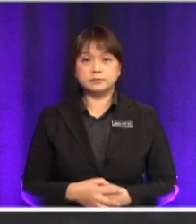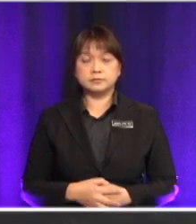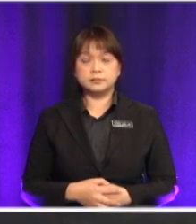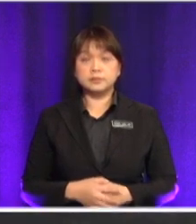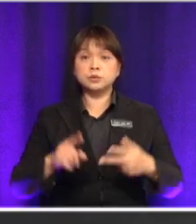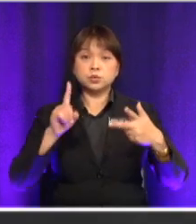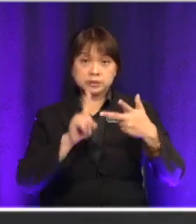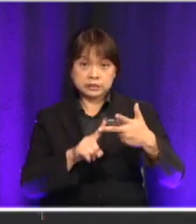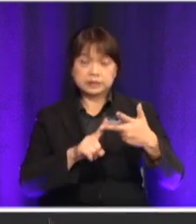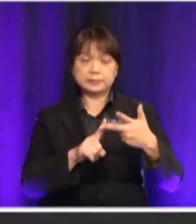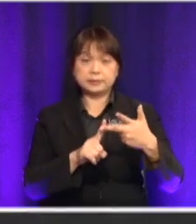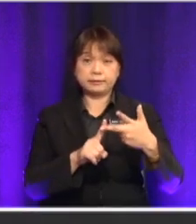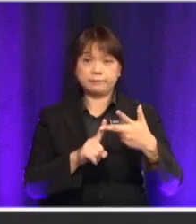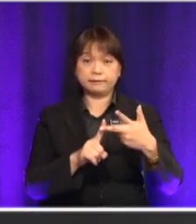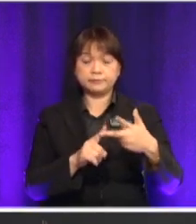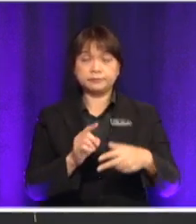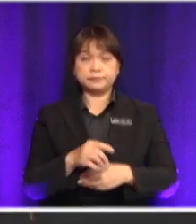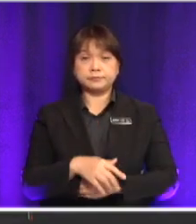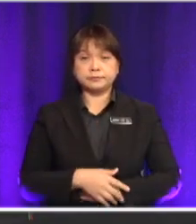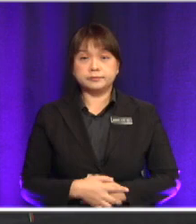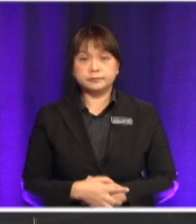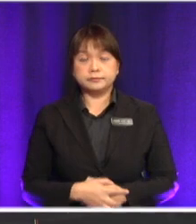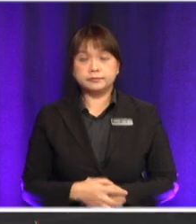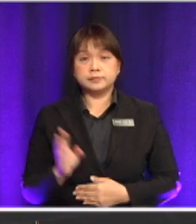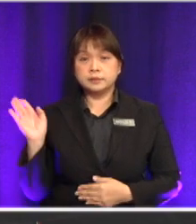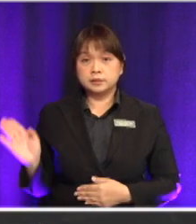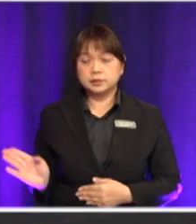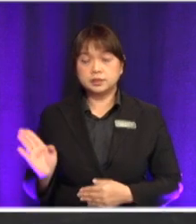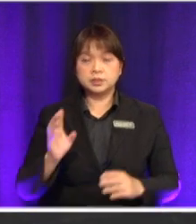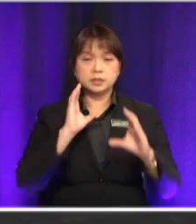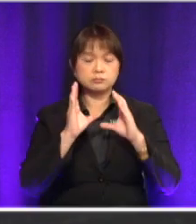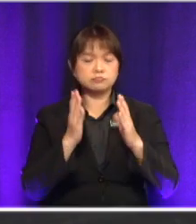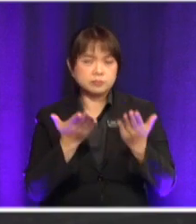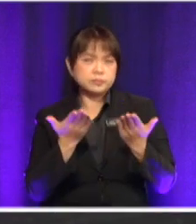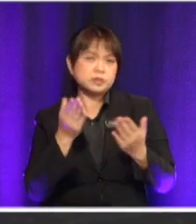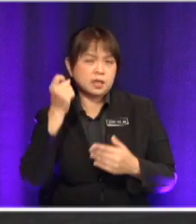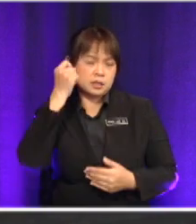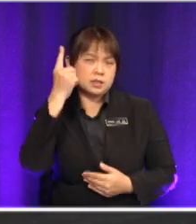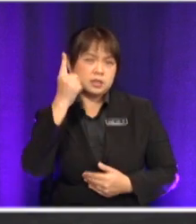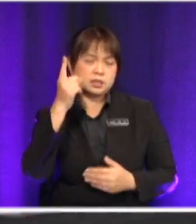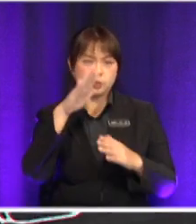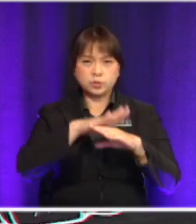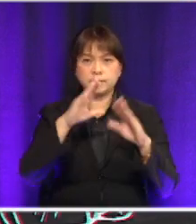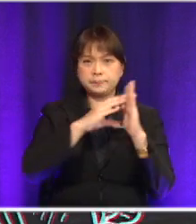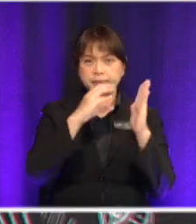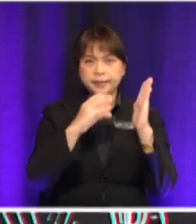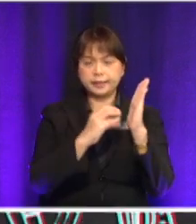the third. Yeah, all right. So my basic understanding of the third paragraph is that